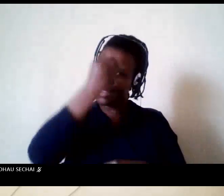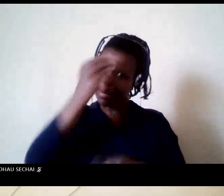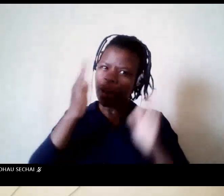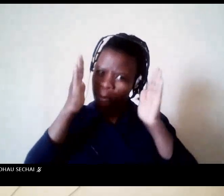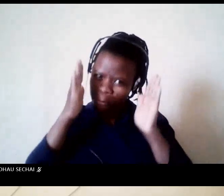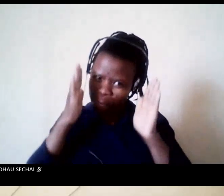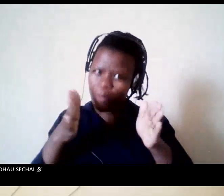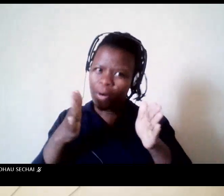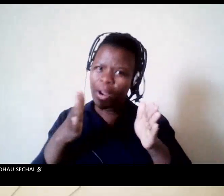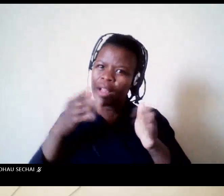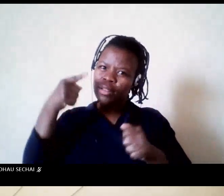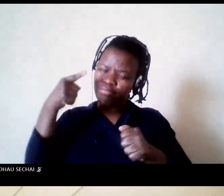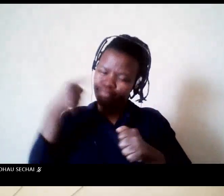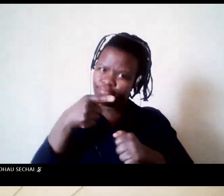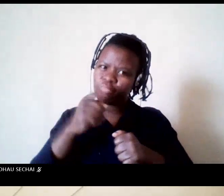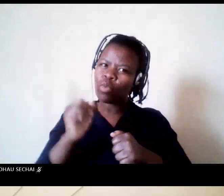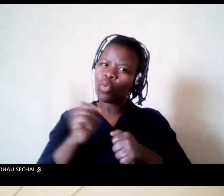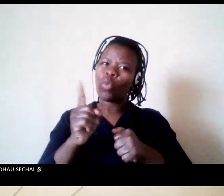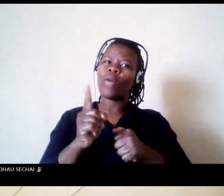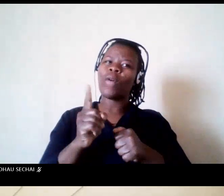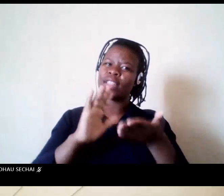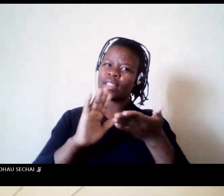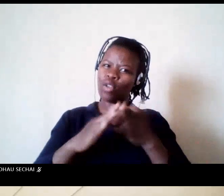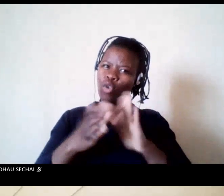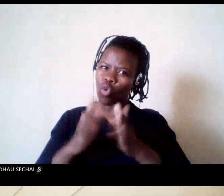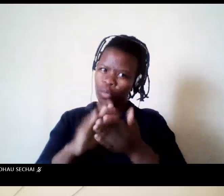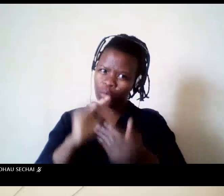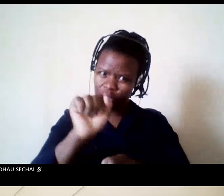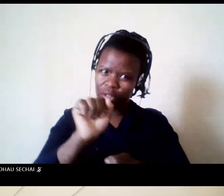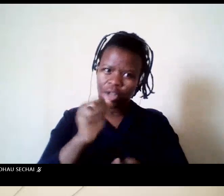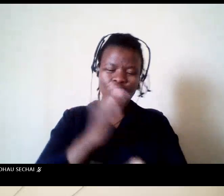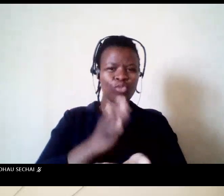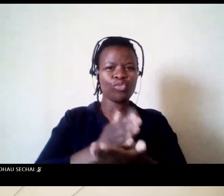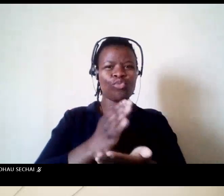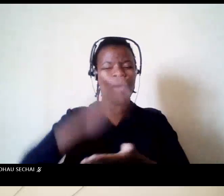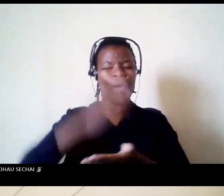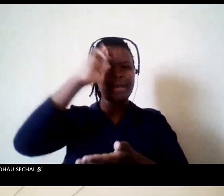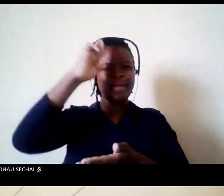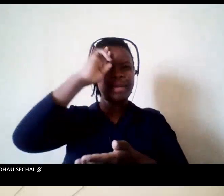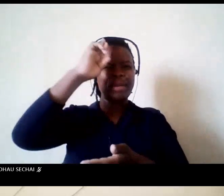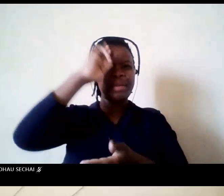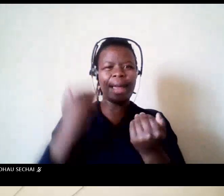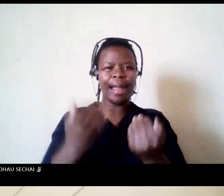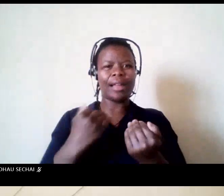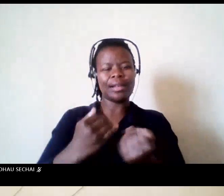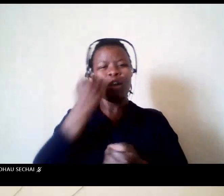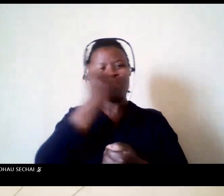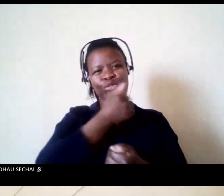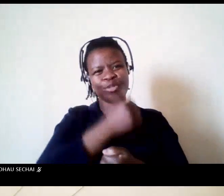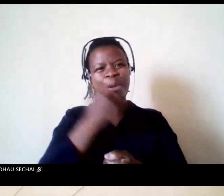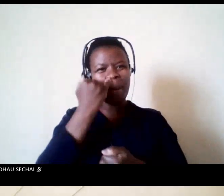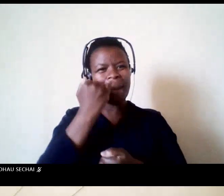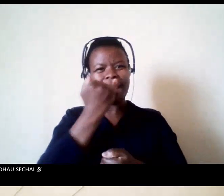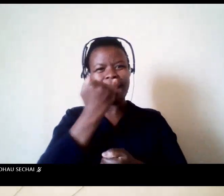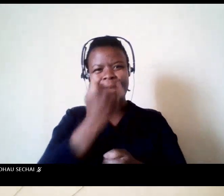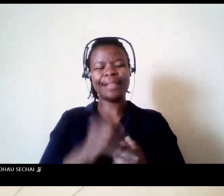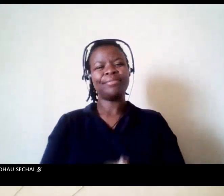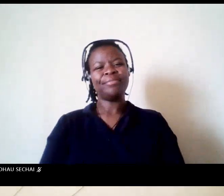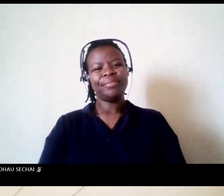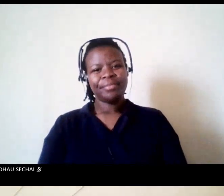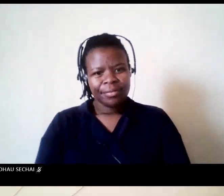man, I'm remembering, as I'm looking at the notes, I'm remembering all the assignments. No problem, Chantal. Thank you,